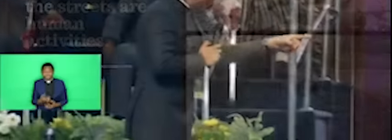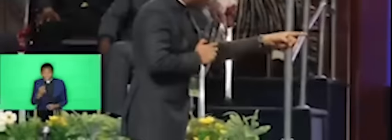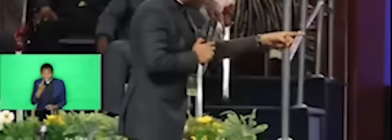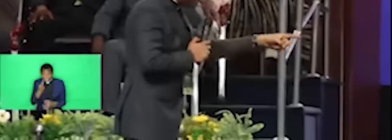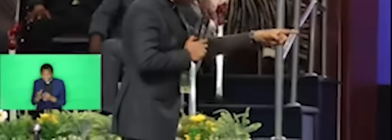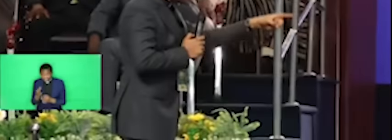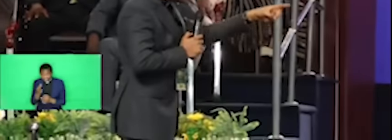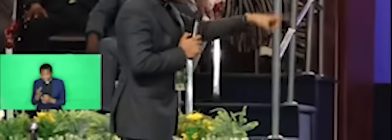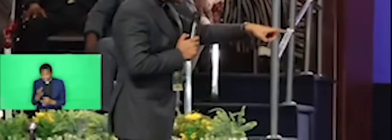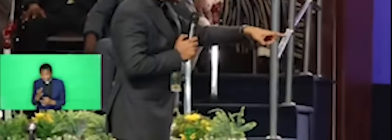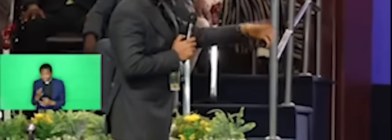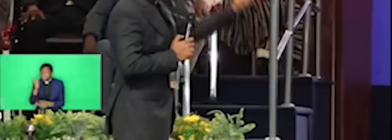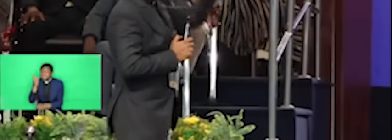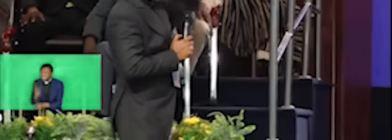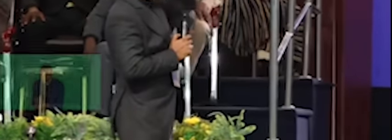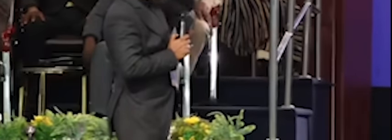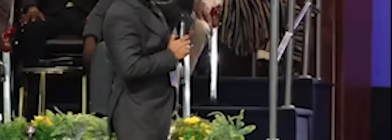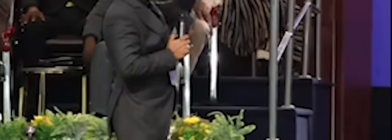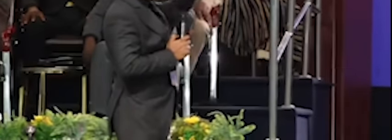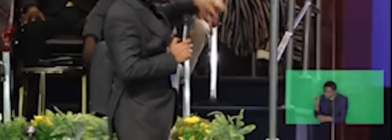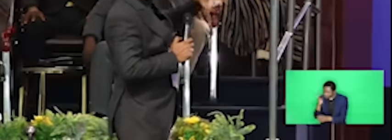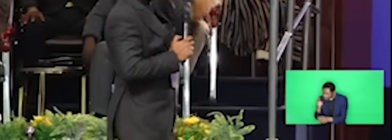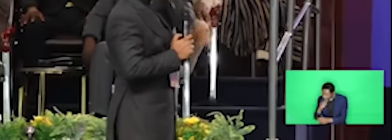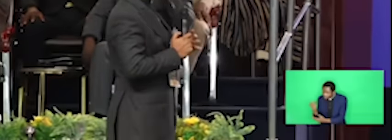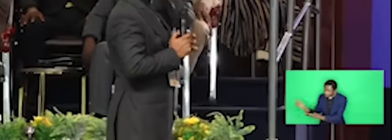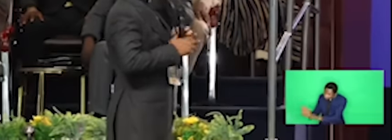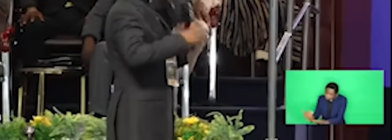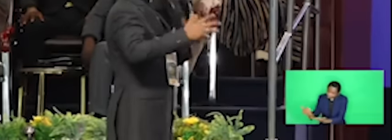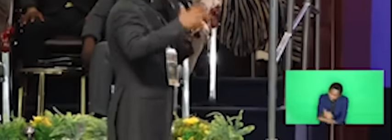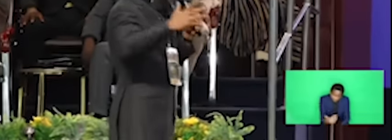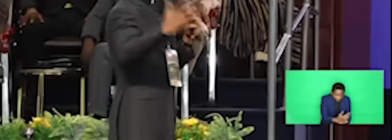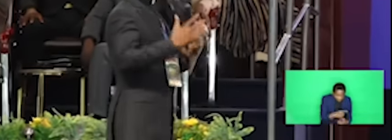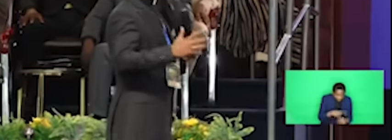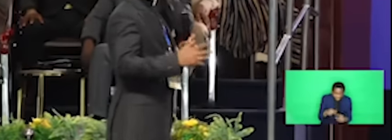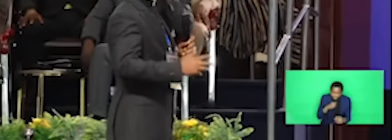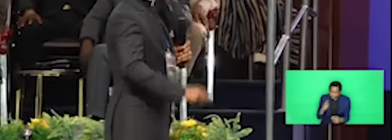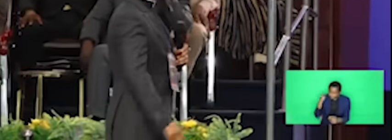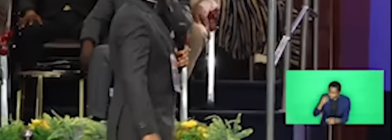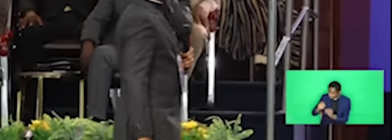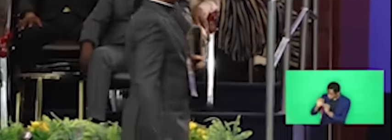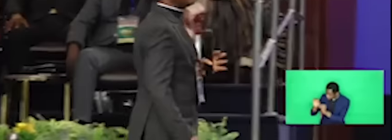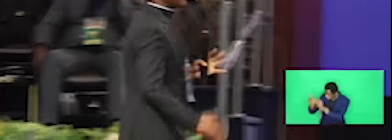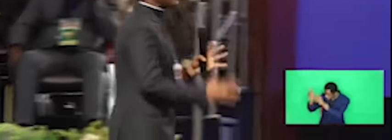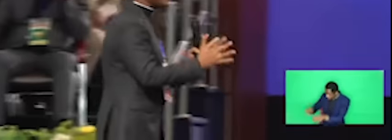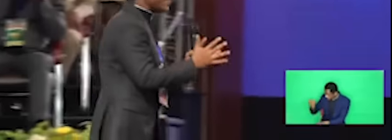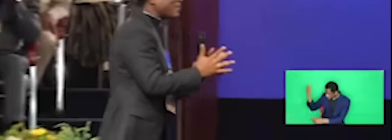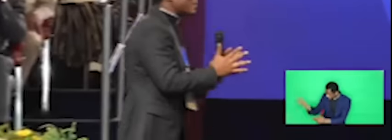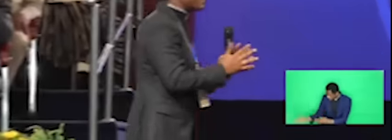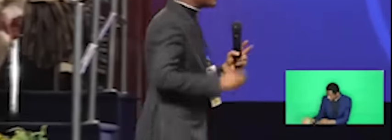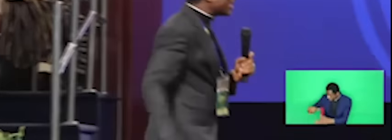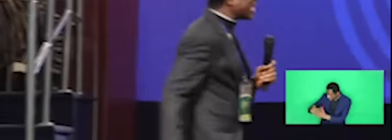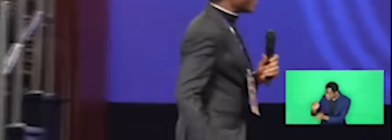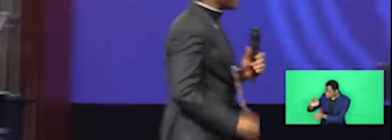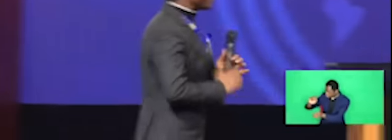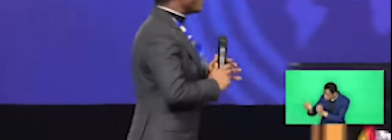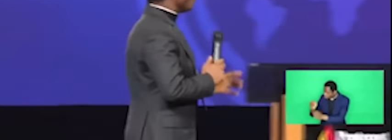attack the human being who is doing that, touch the mind and let the person learn how to manage refuse, not